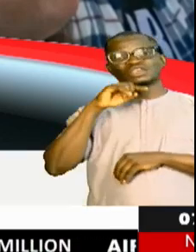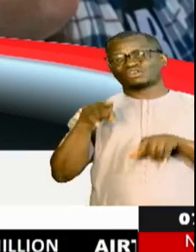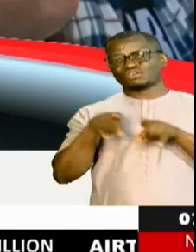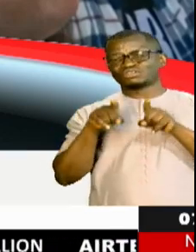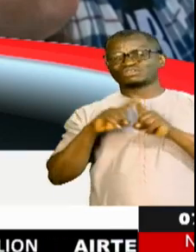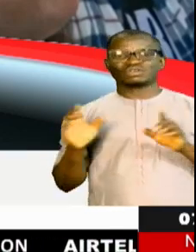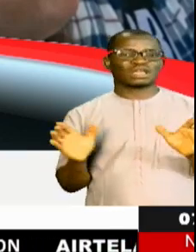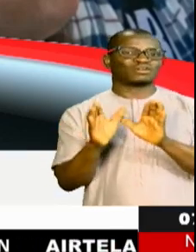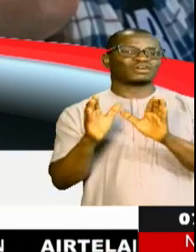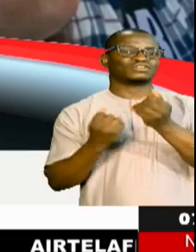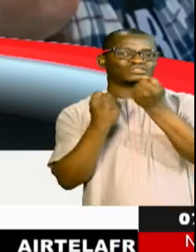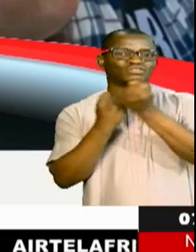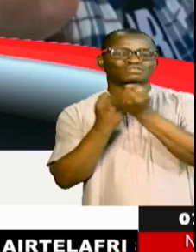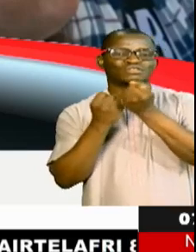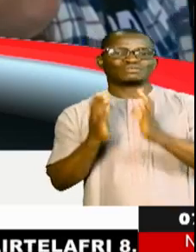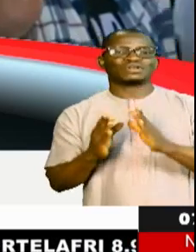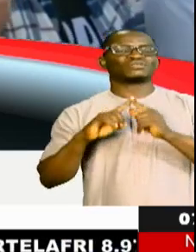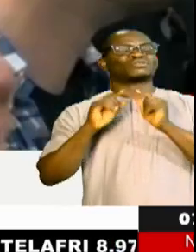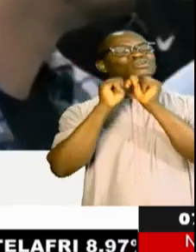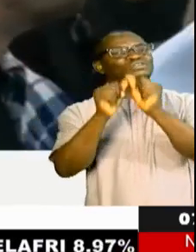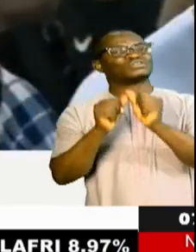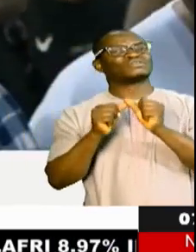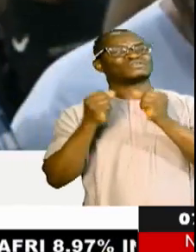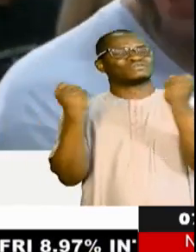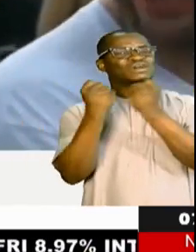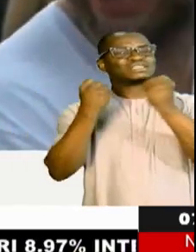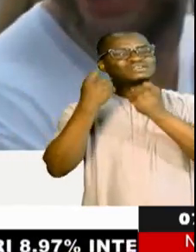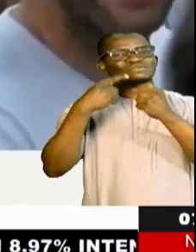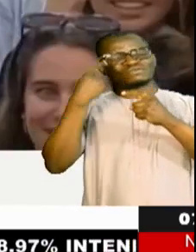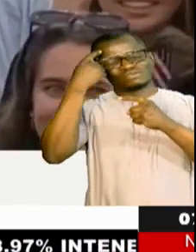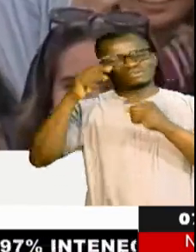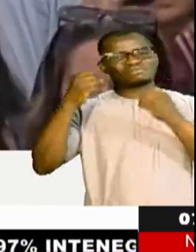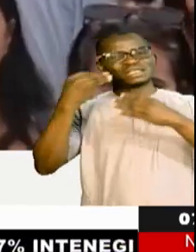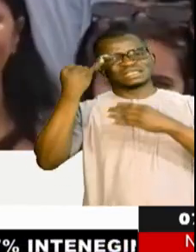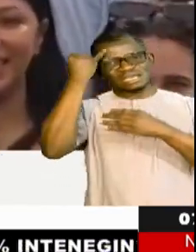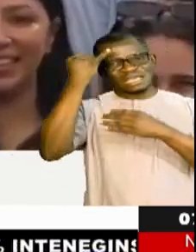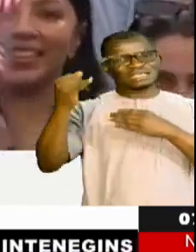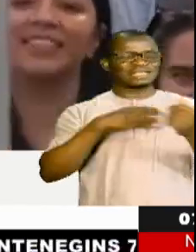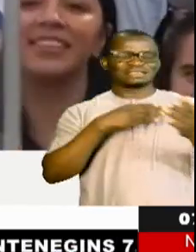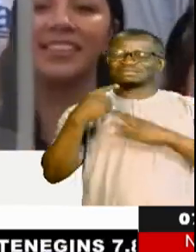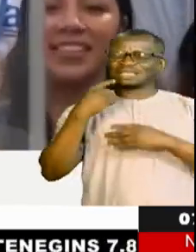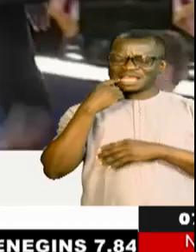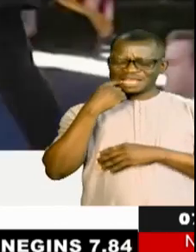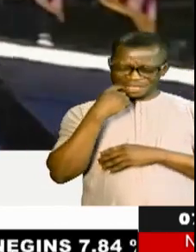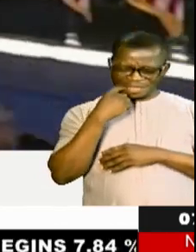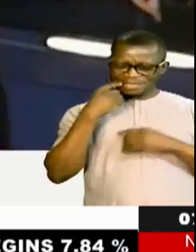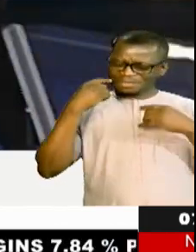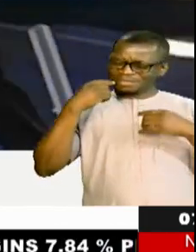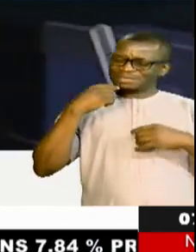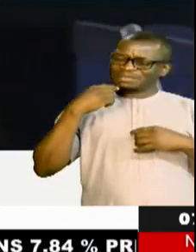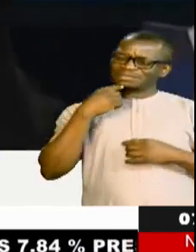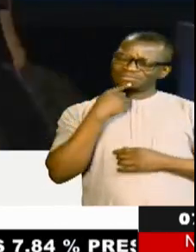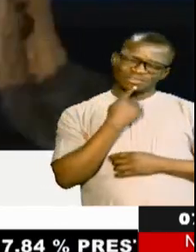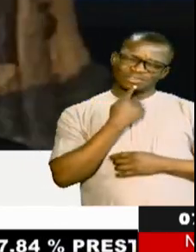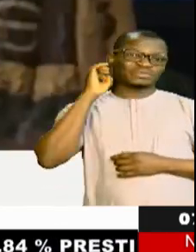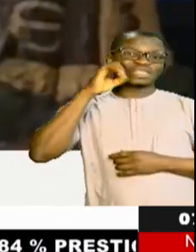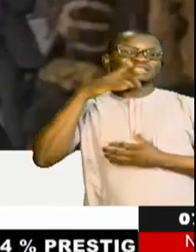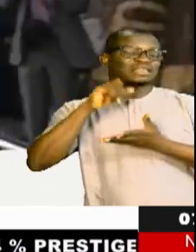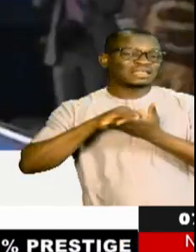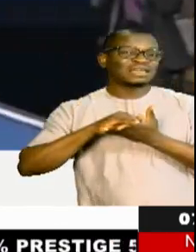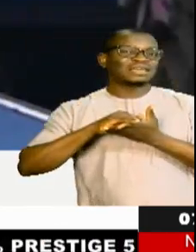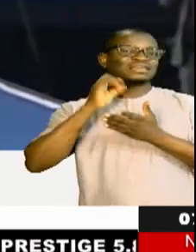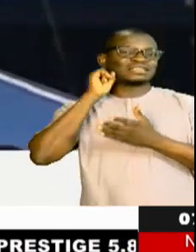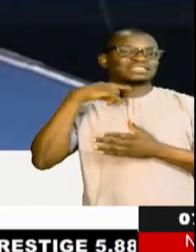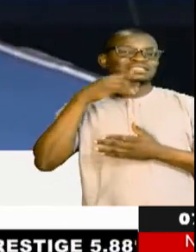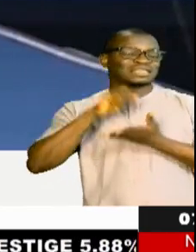her supporters to keep fighting for their ideas despite the bitter disappointment. She said they must accept